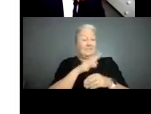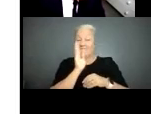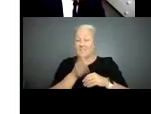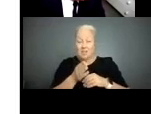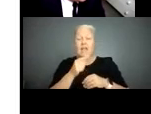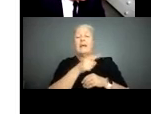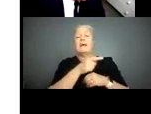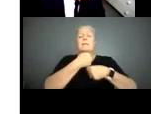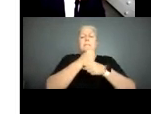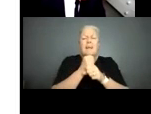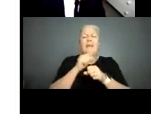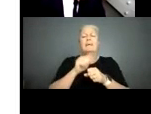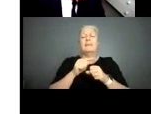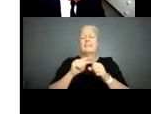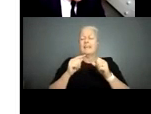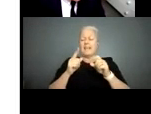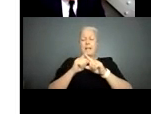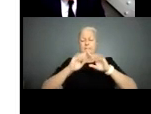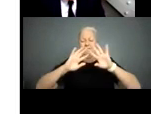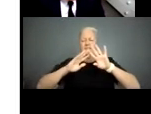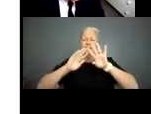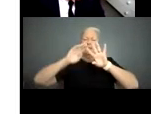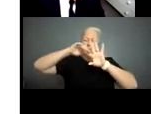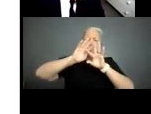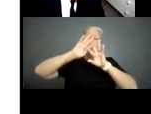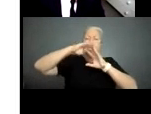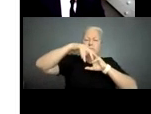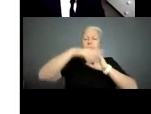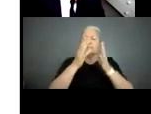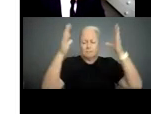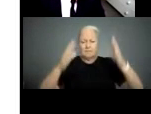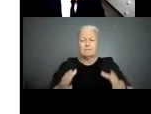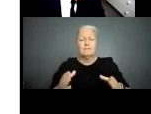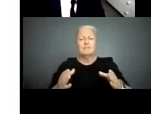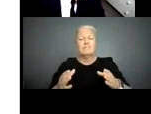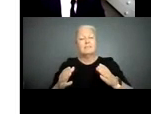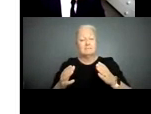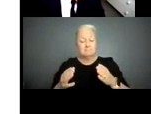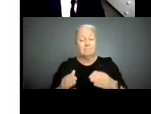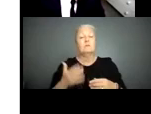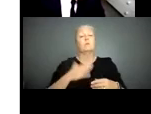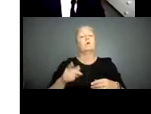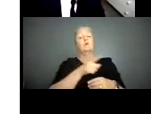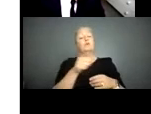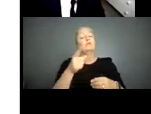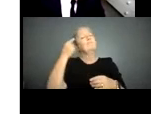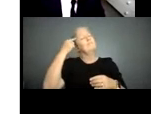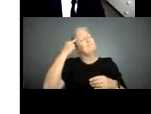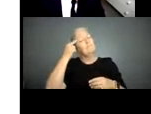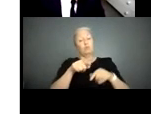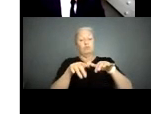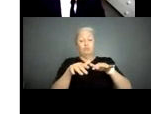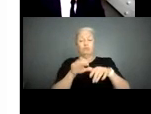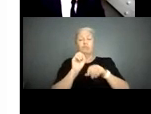2 Zahir, 3 Solomon, 4 Patricia, and 5 Office. I want you in the chat now to say which of those